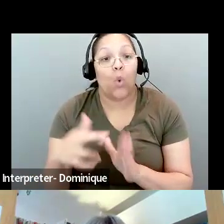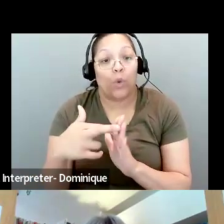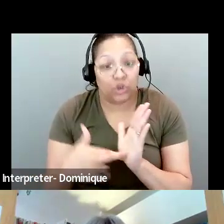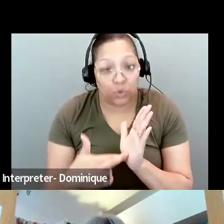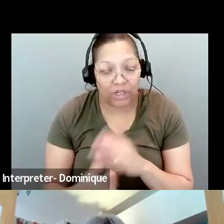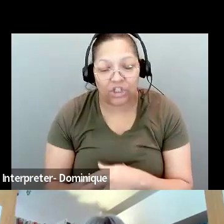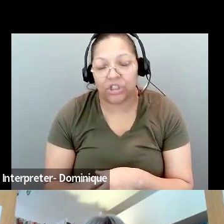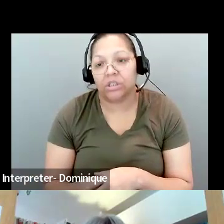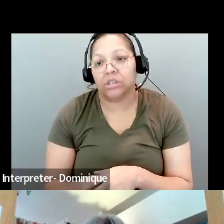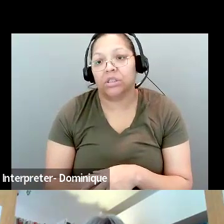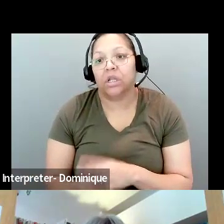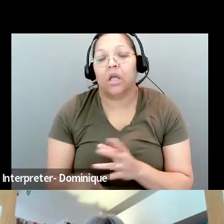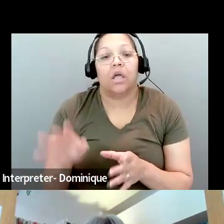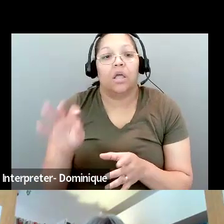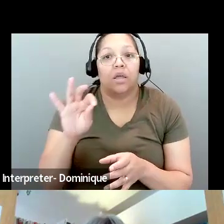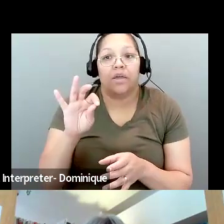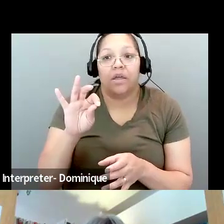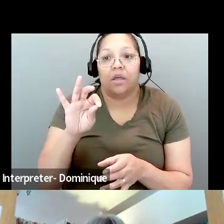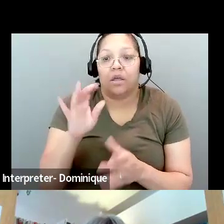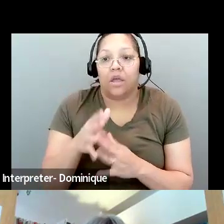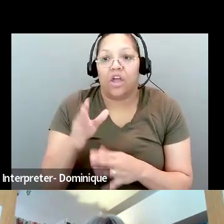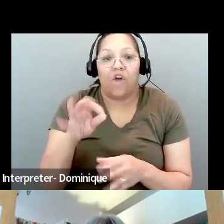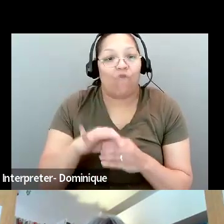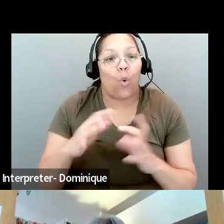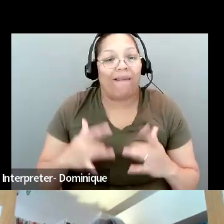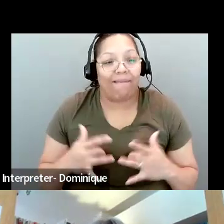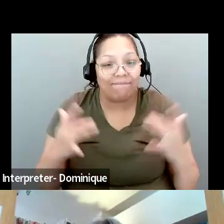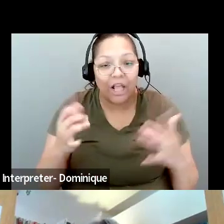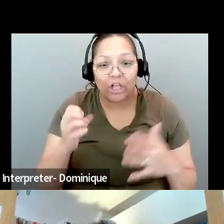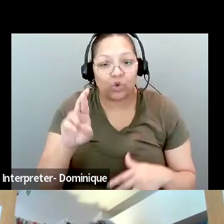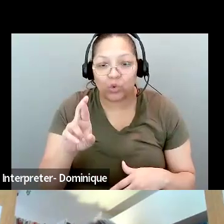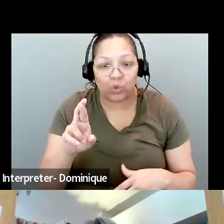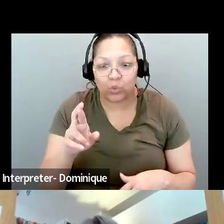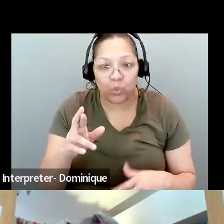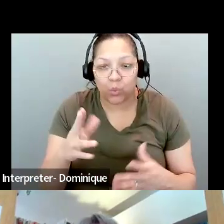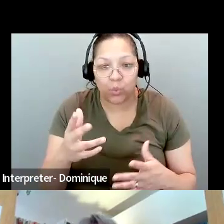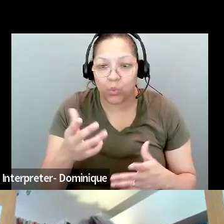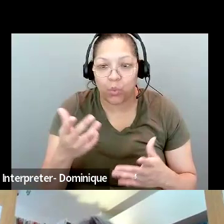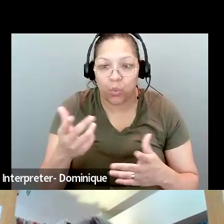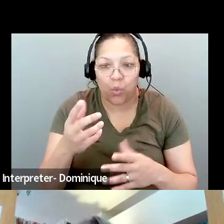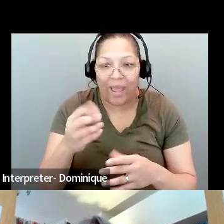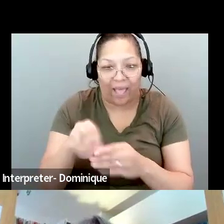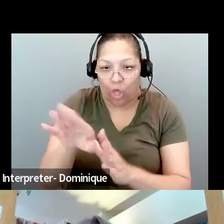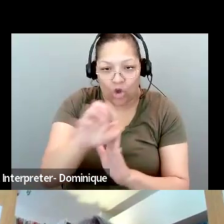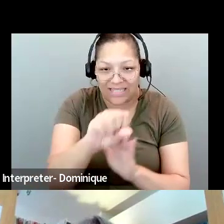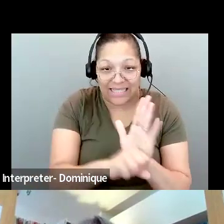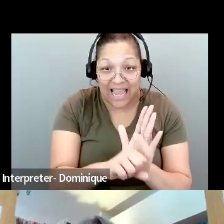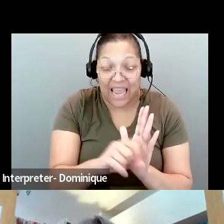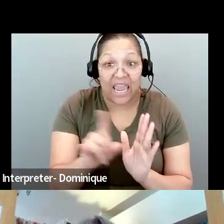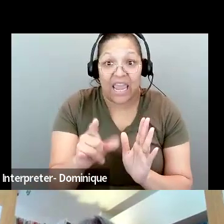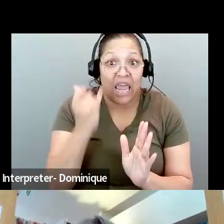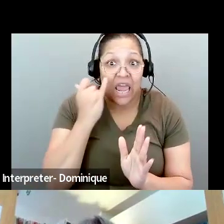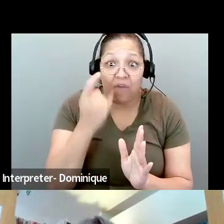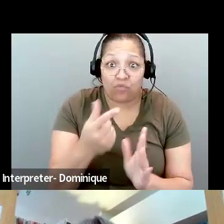registration, voting events or anything in their states. If anybody has done any